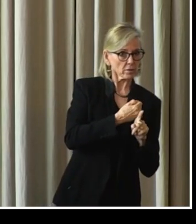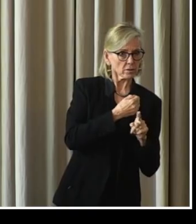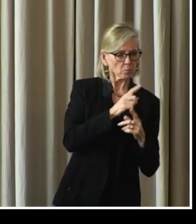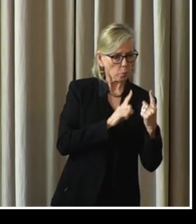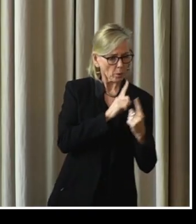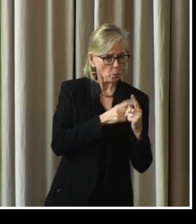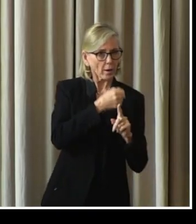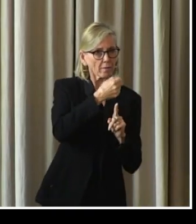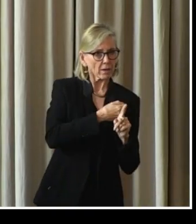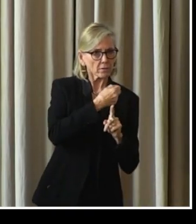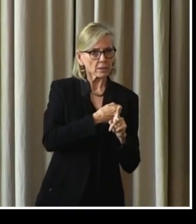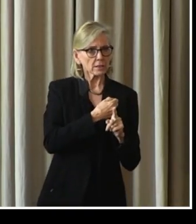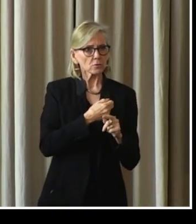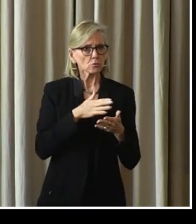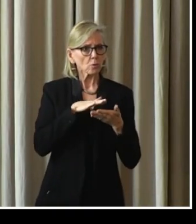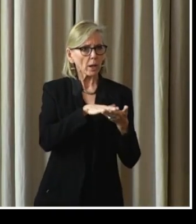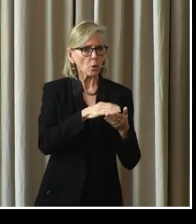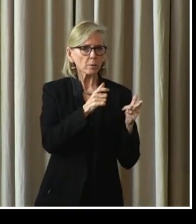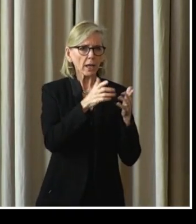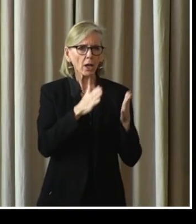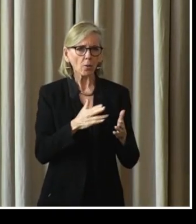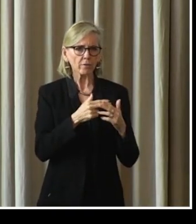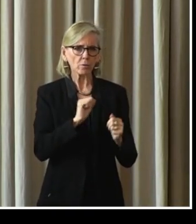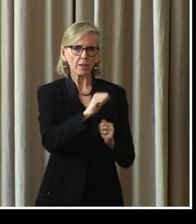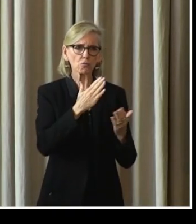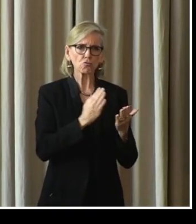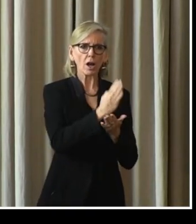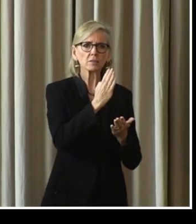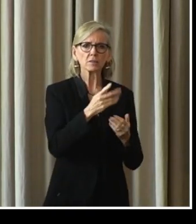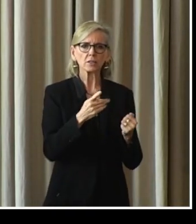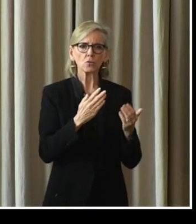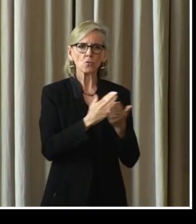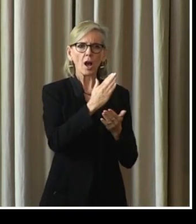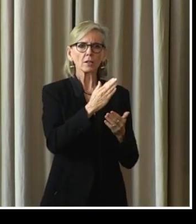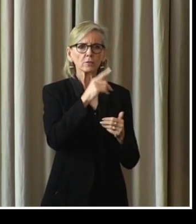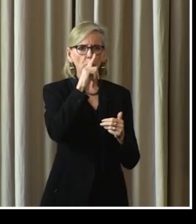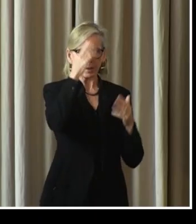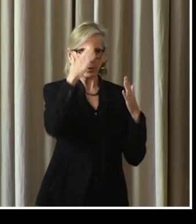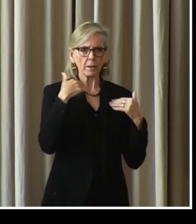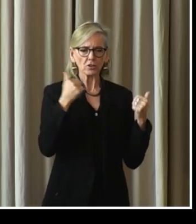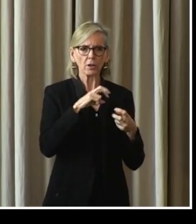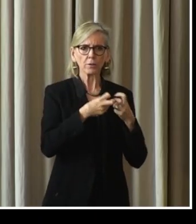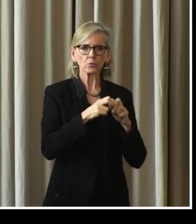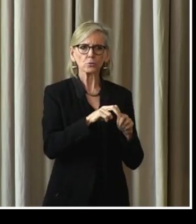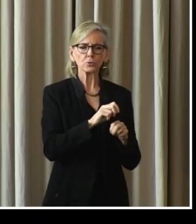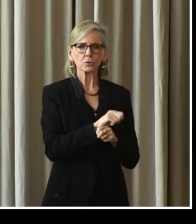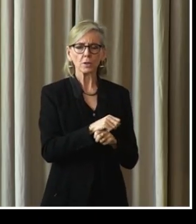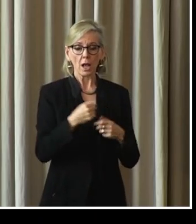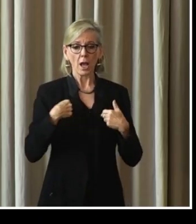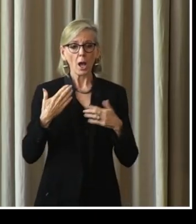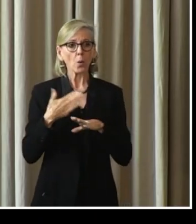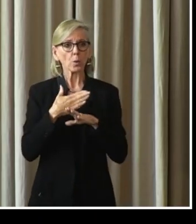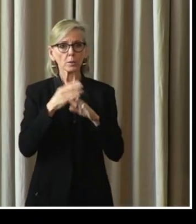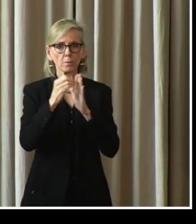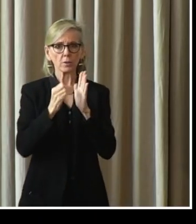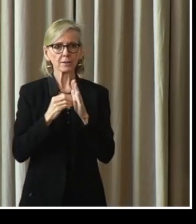they're doing to advocate for their rights and the rights of the people they're caring for. Our work in the policy and advocacy team